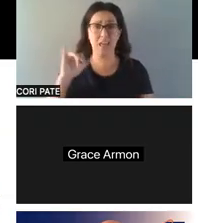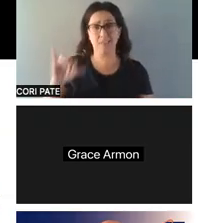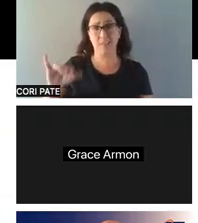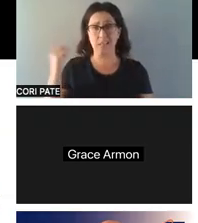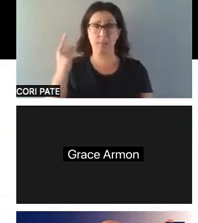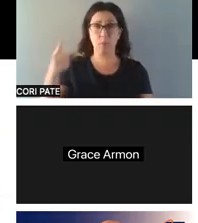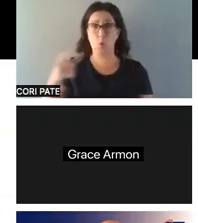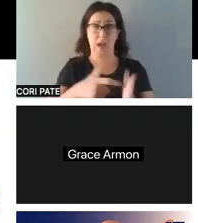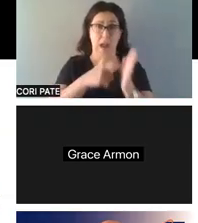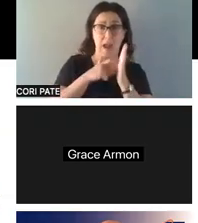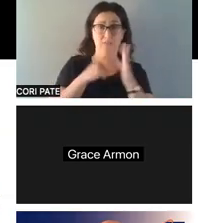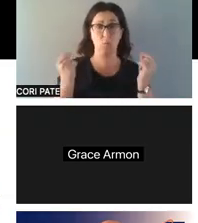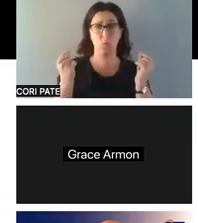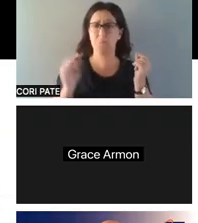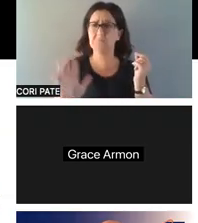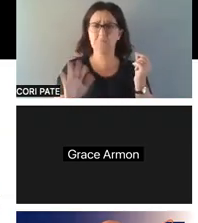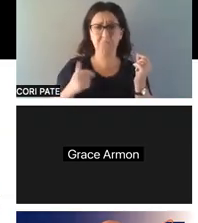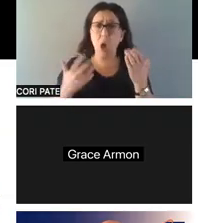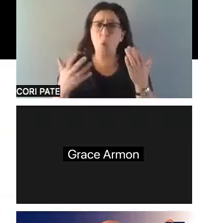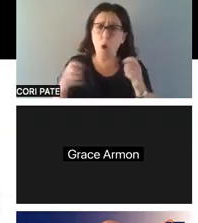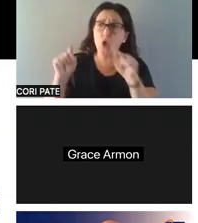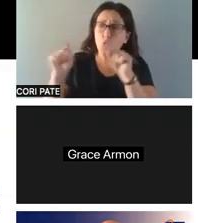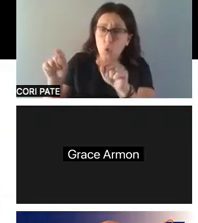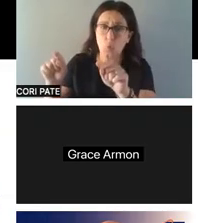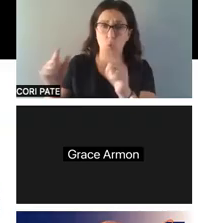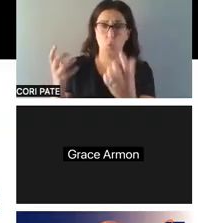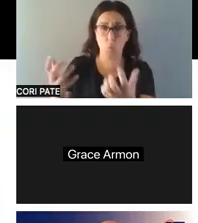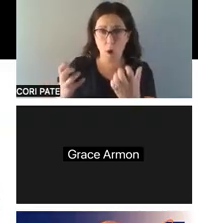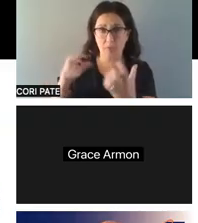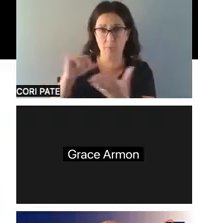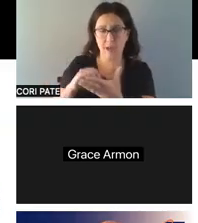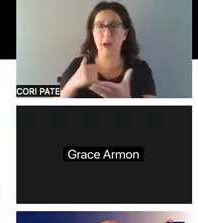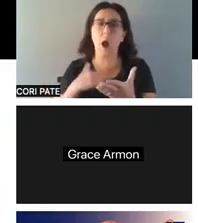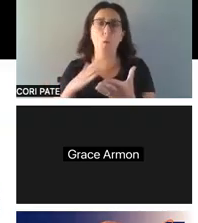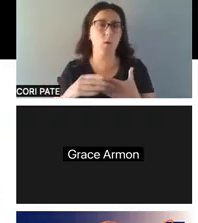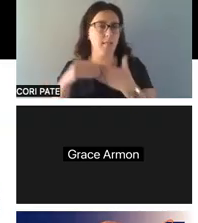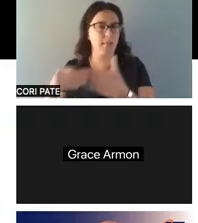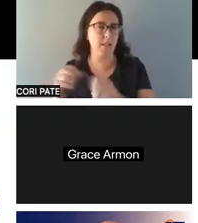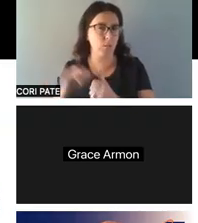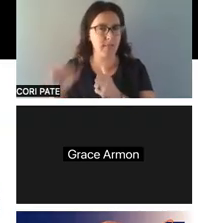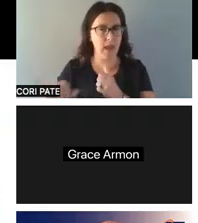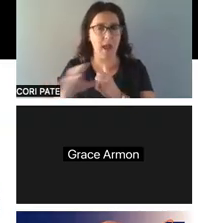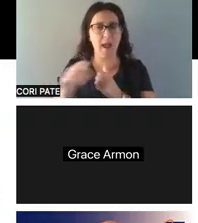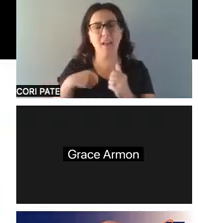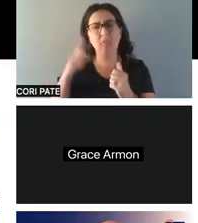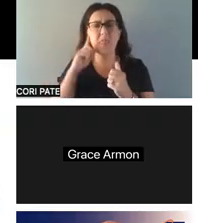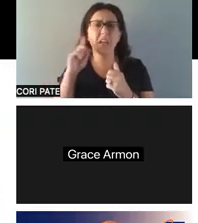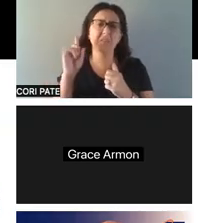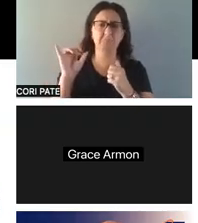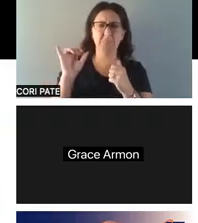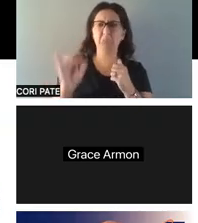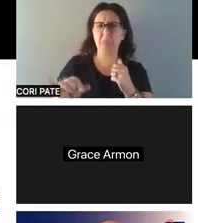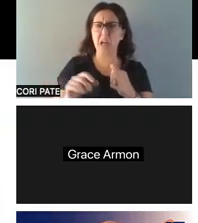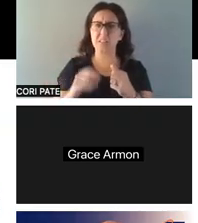have to do. I want you to want this for yourself. And I know that, I would lead with that. And I think that's what, kept